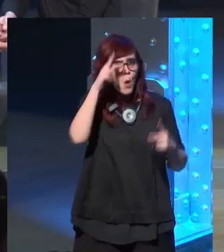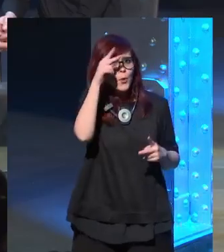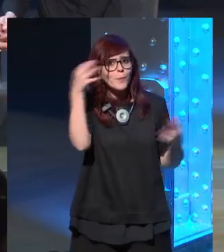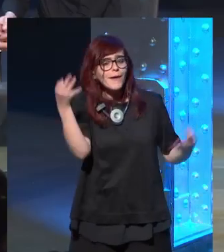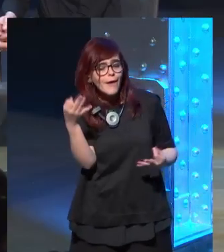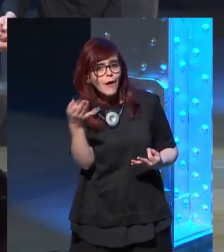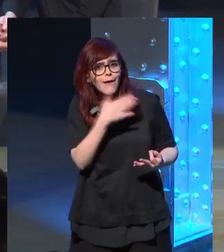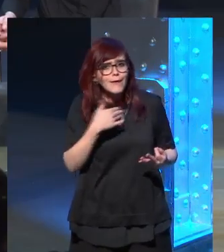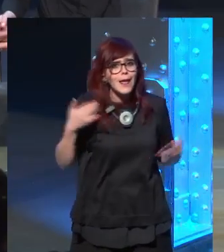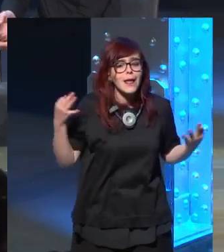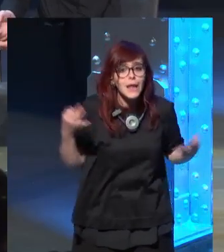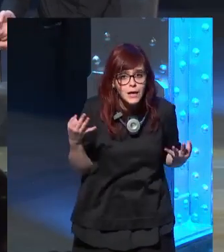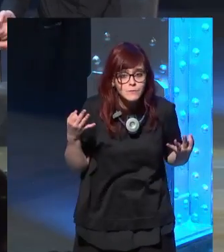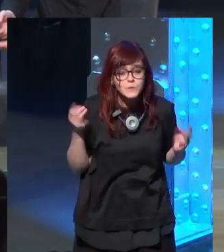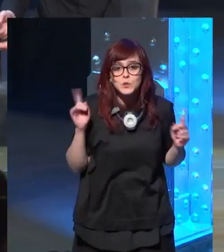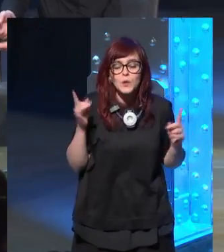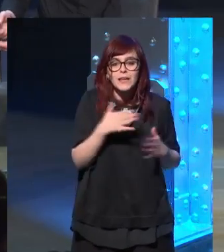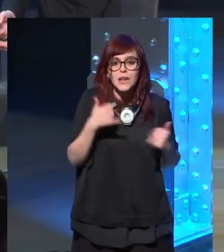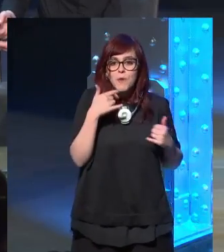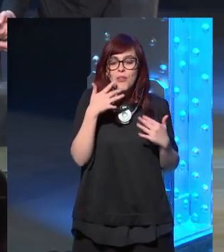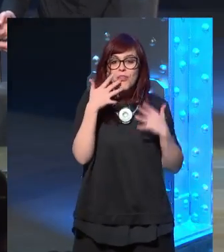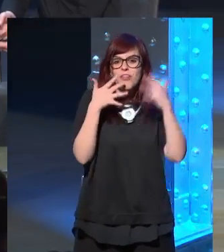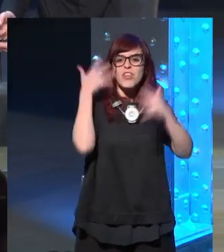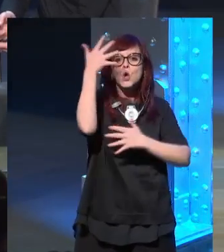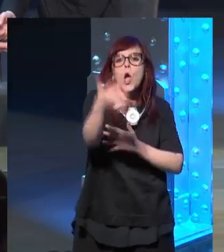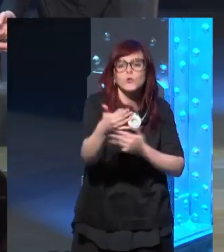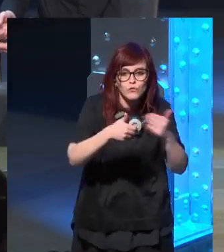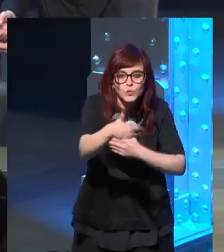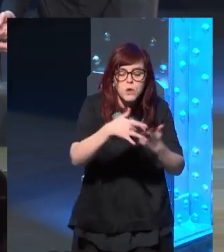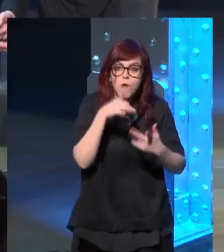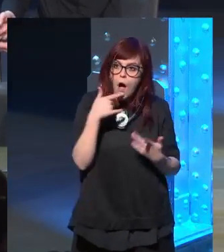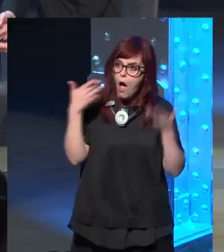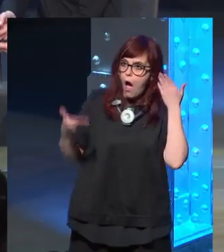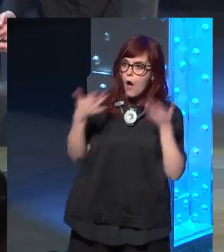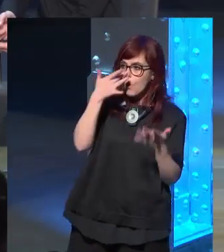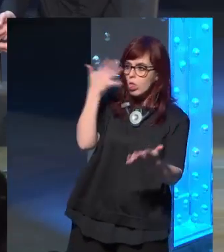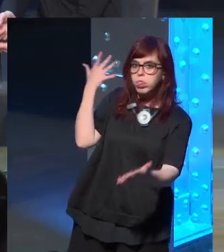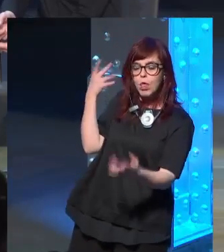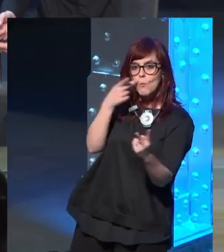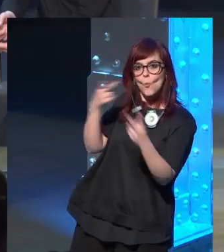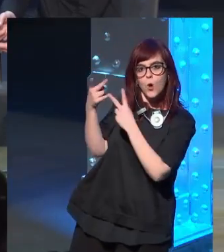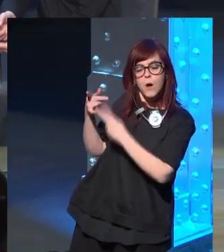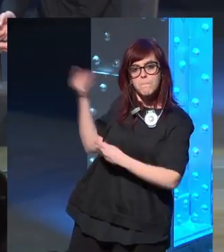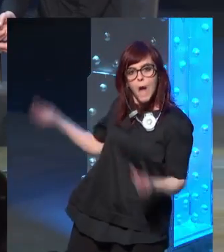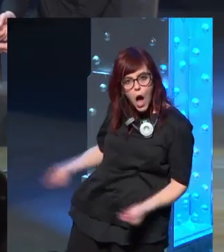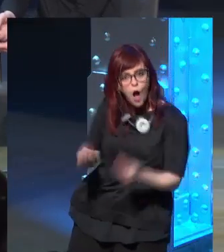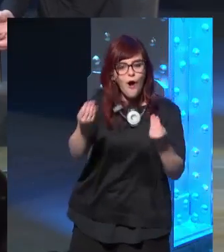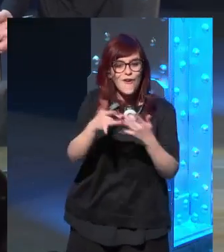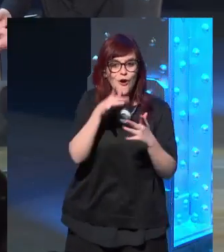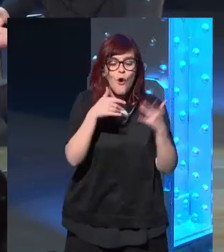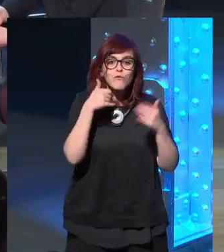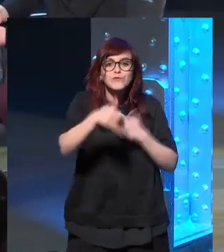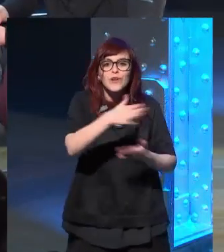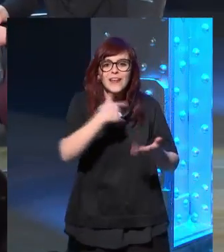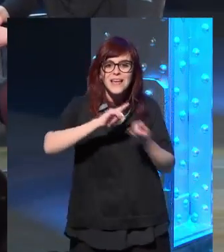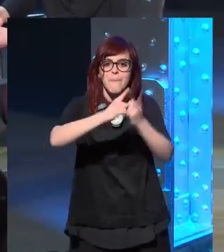looking back 5 years, can I improve how my life is today? And looking 5 years ahead, what do I need to change in order to have better conditions for